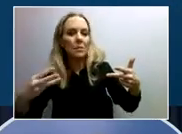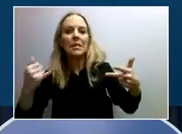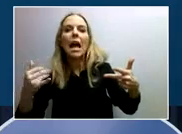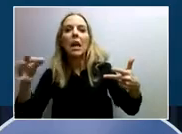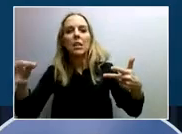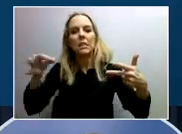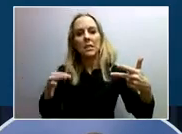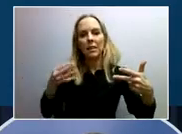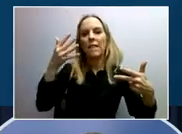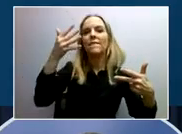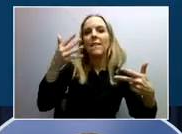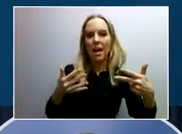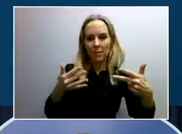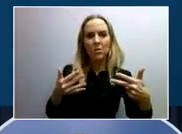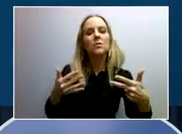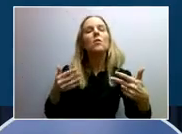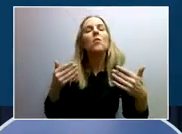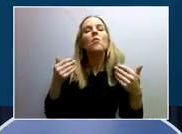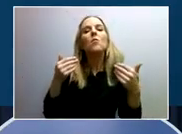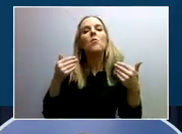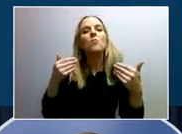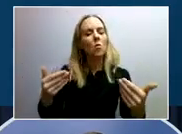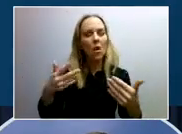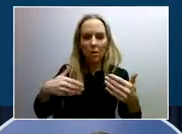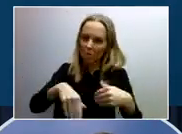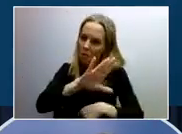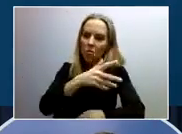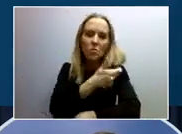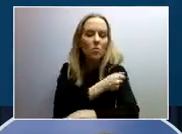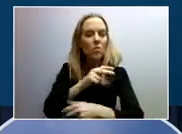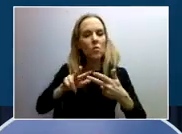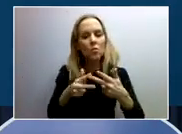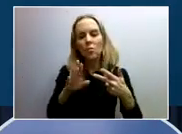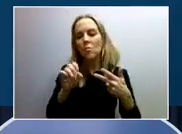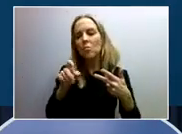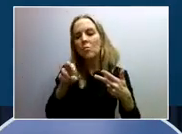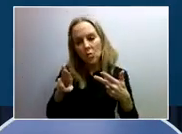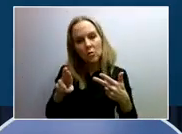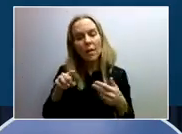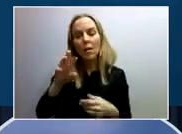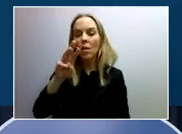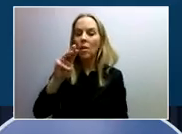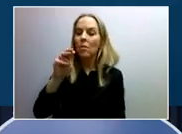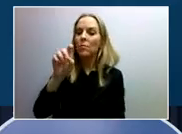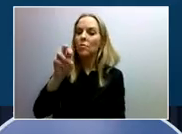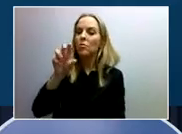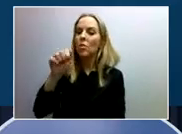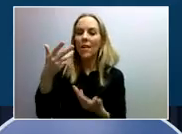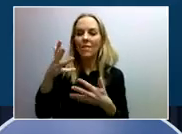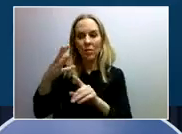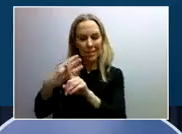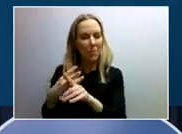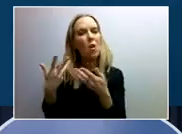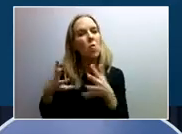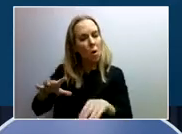booster. If you've got Moderna that's been 6 months, go get your booster. I know I have.